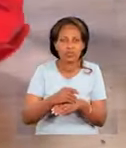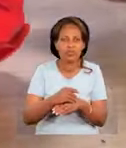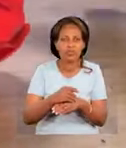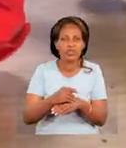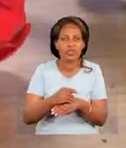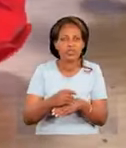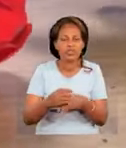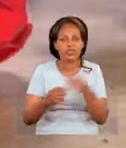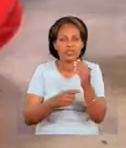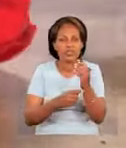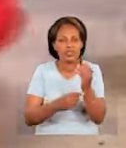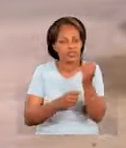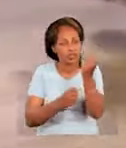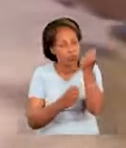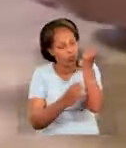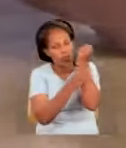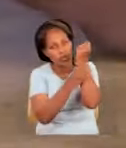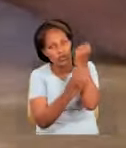the bottom of